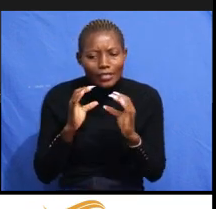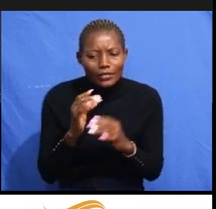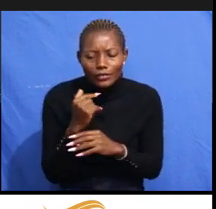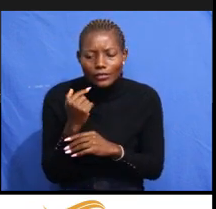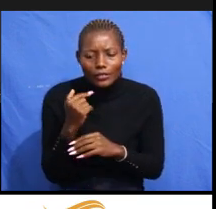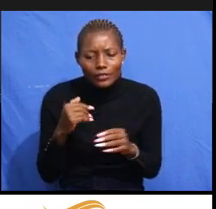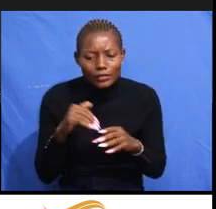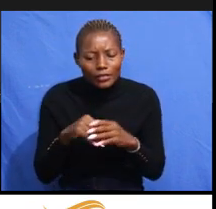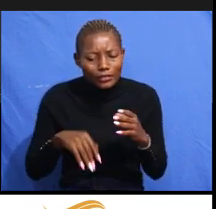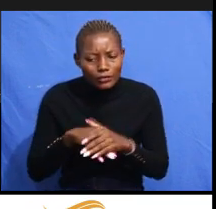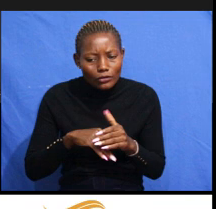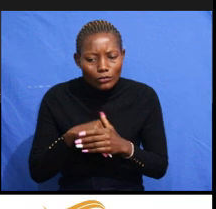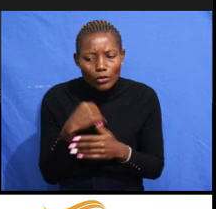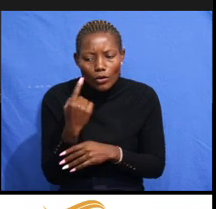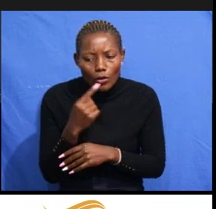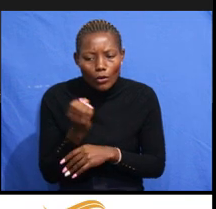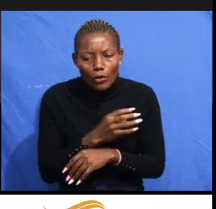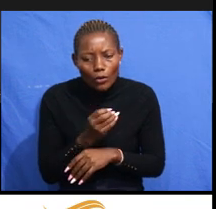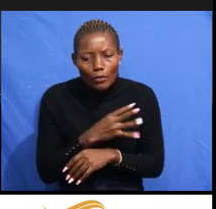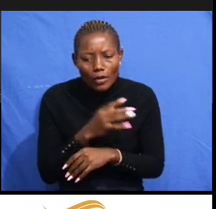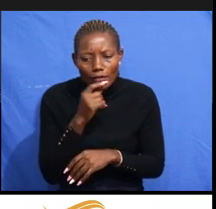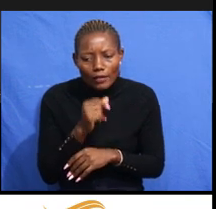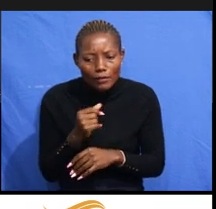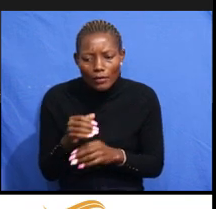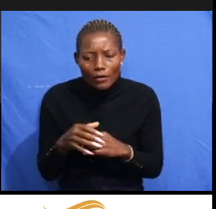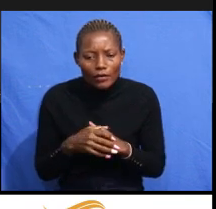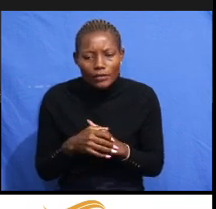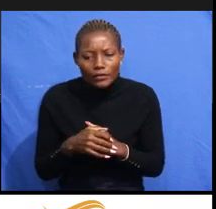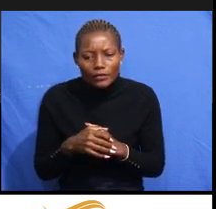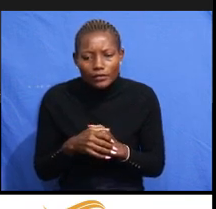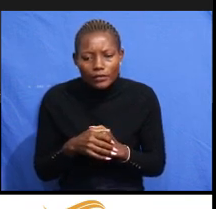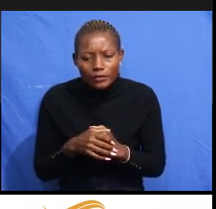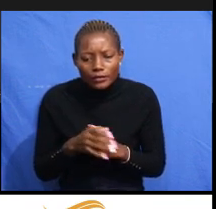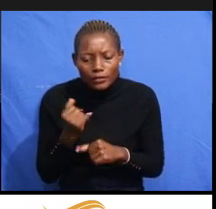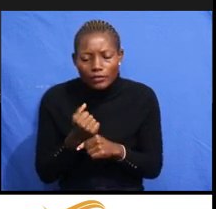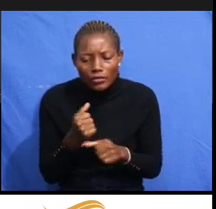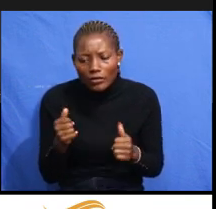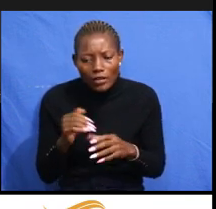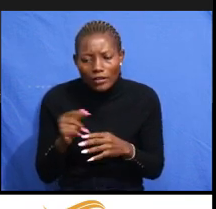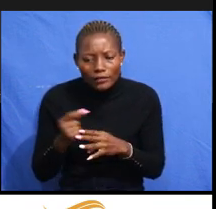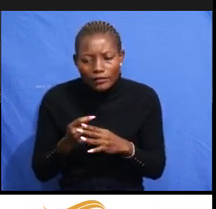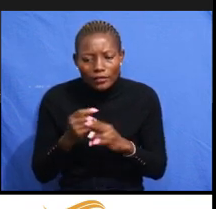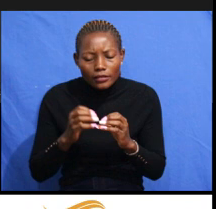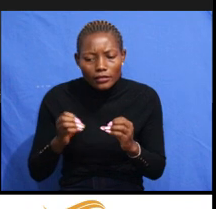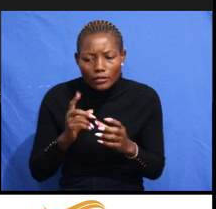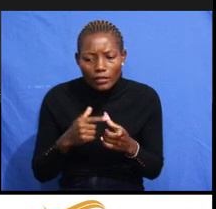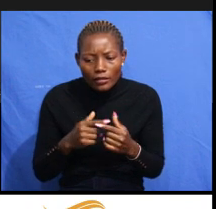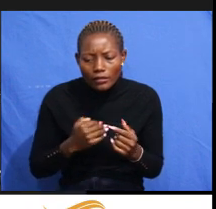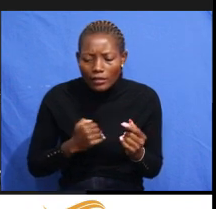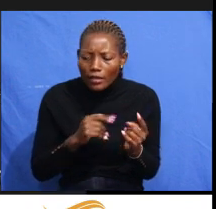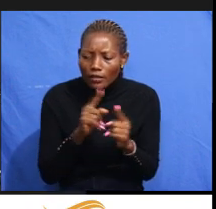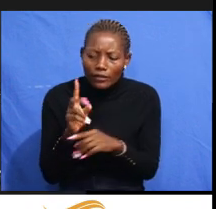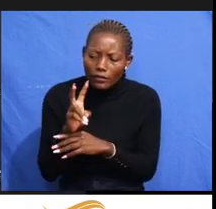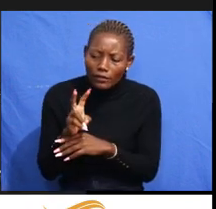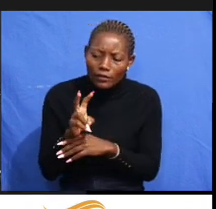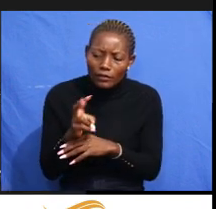soccer who normally complain that, oh, the boys are not responding to training, and then when Yeah. you go and look at his training session, he's